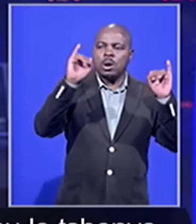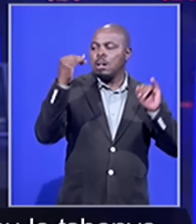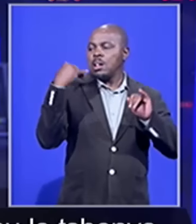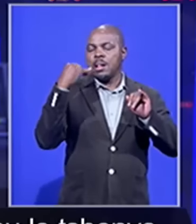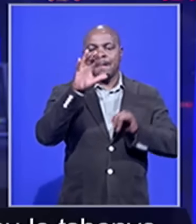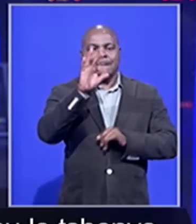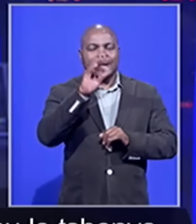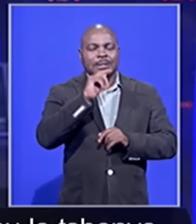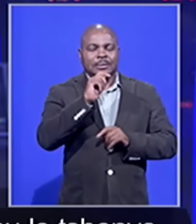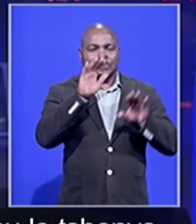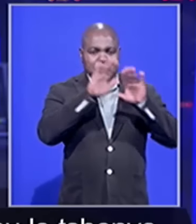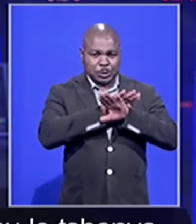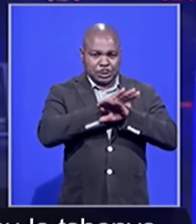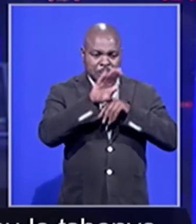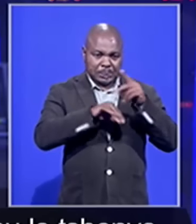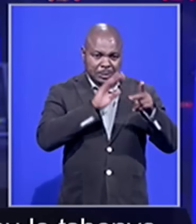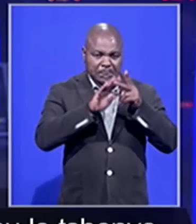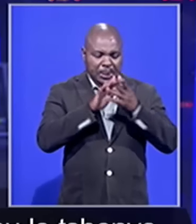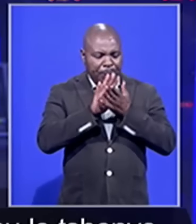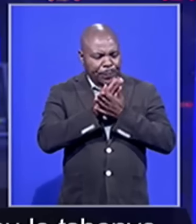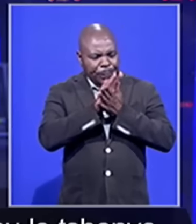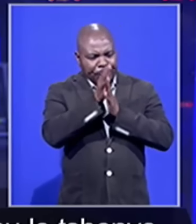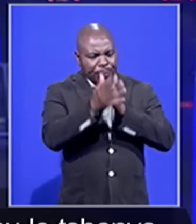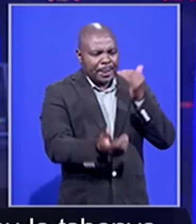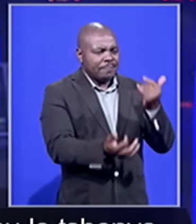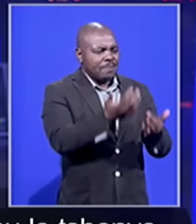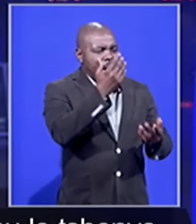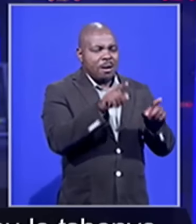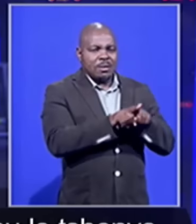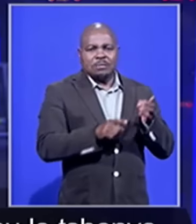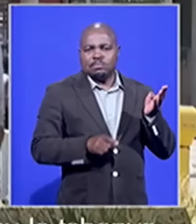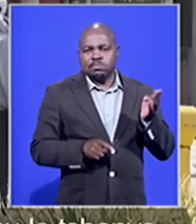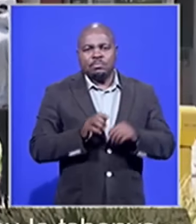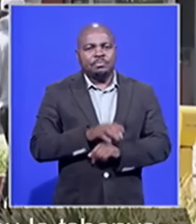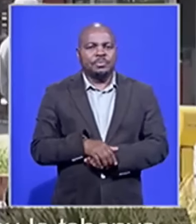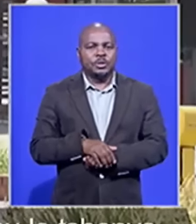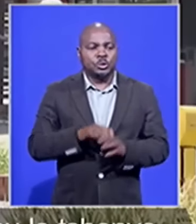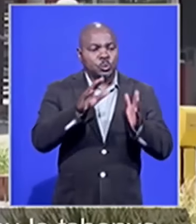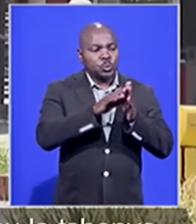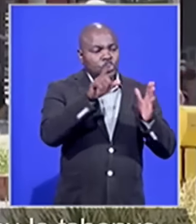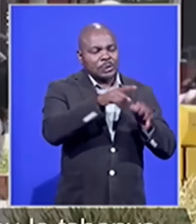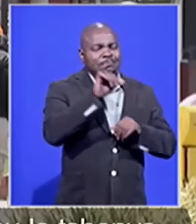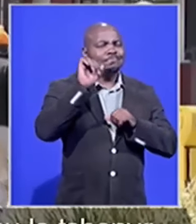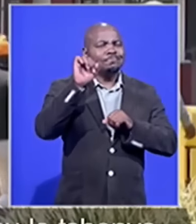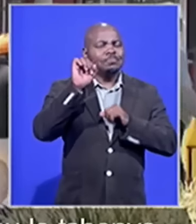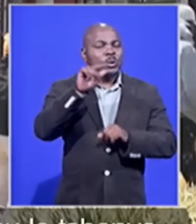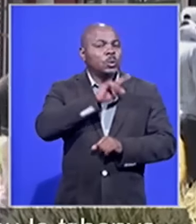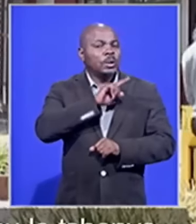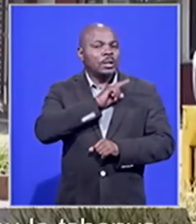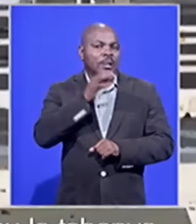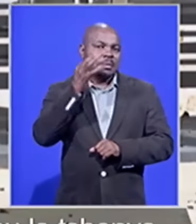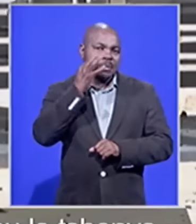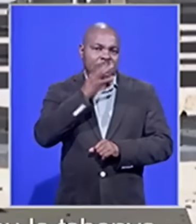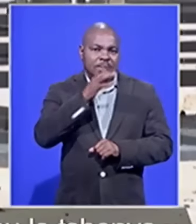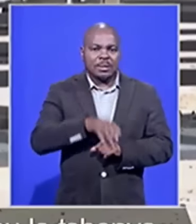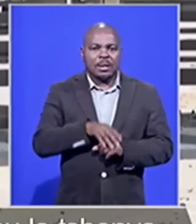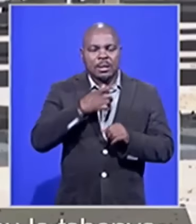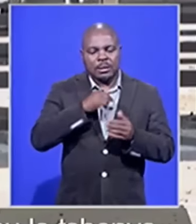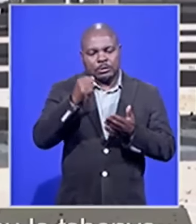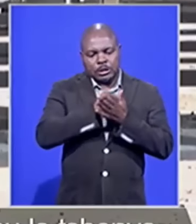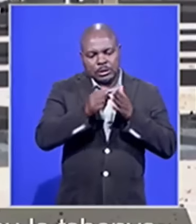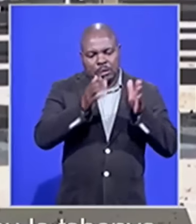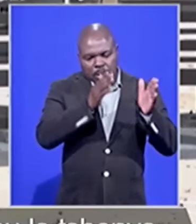bosiu moo ho ileng ha ba ka tshenyo mo le ho tjhiswa. Baithuti ba ne ba ipelaetsa kgahlano le tloswa boingodiso ka mekgahlelo ba